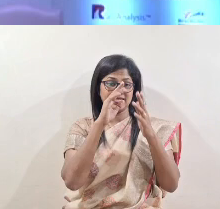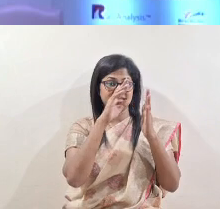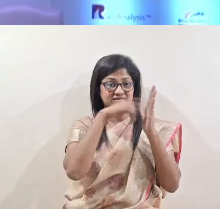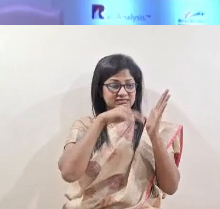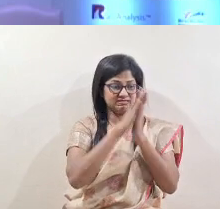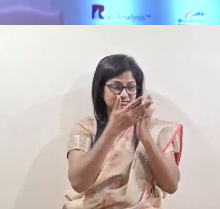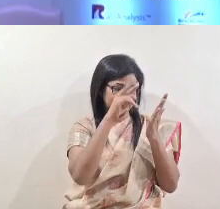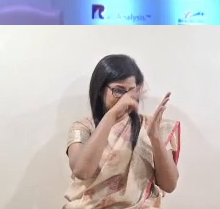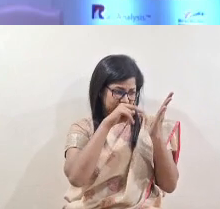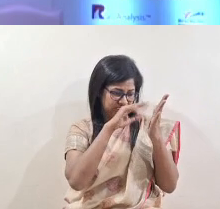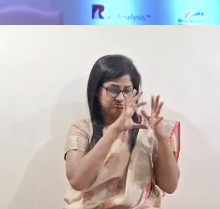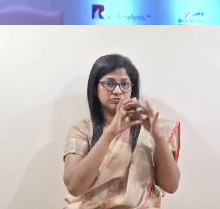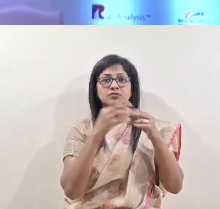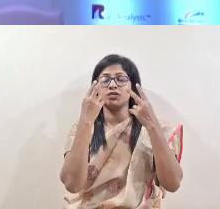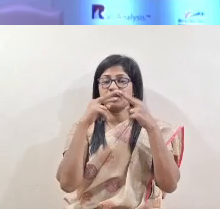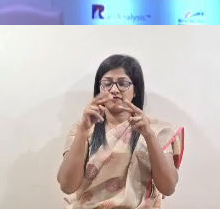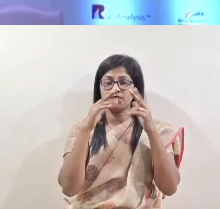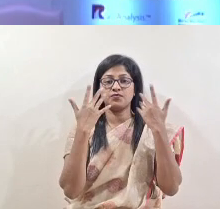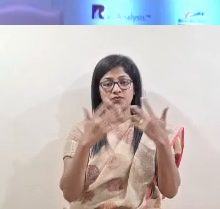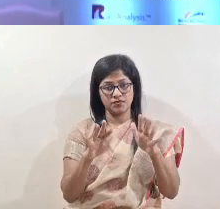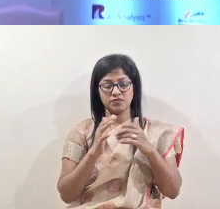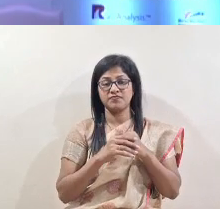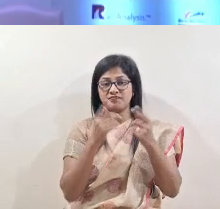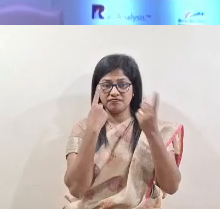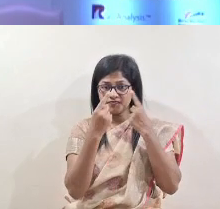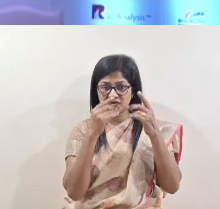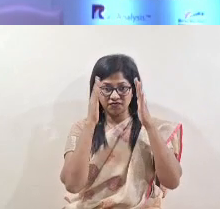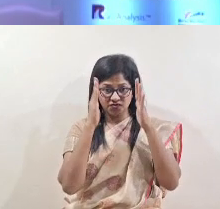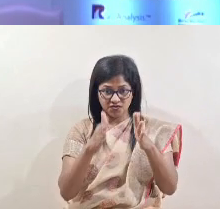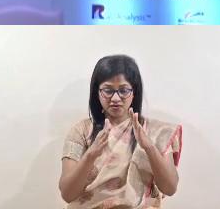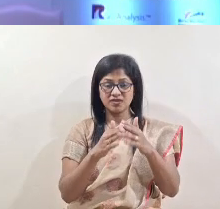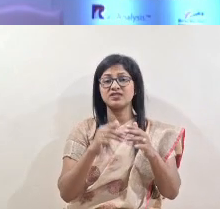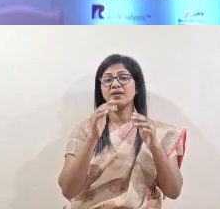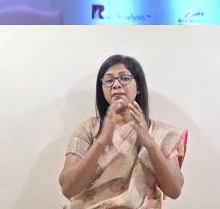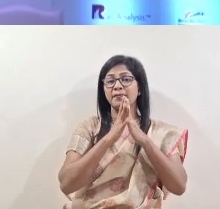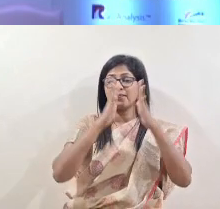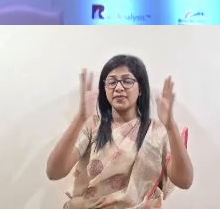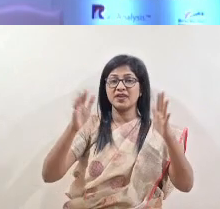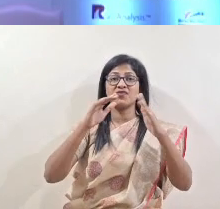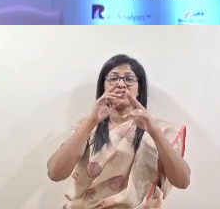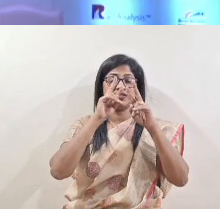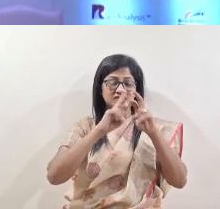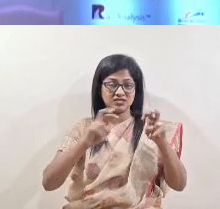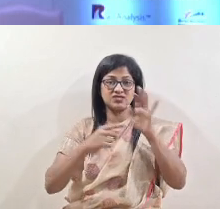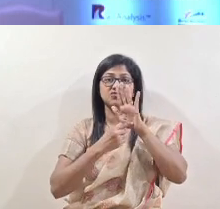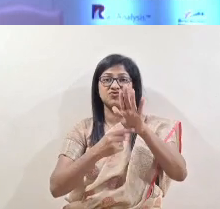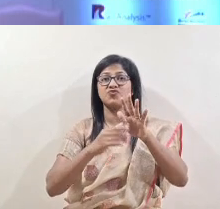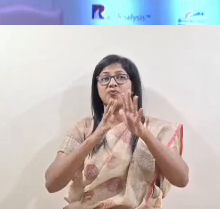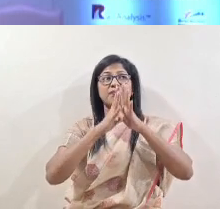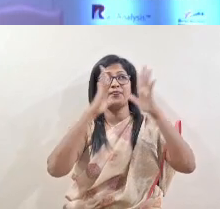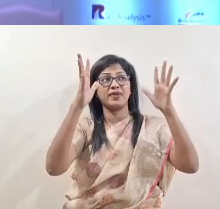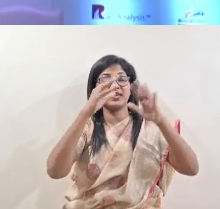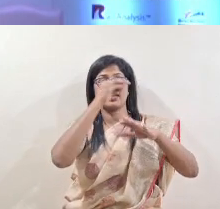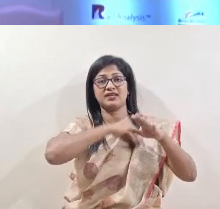and we have analyzed that majority of the studies were focused in the high-income countries.